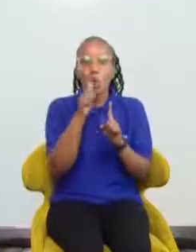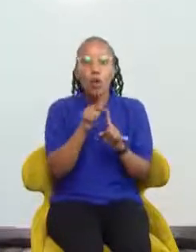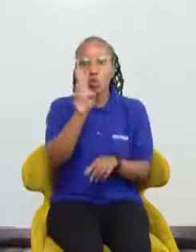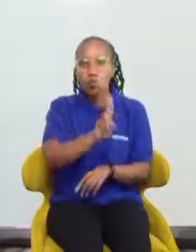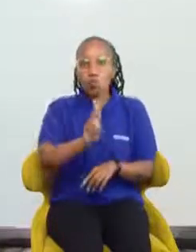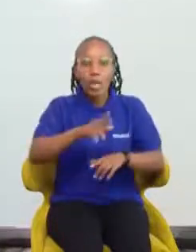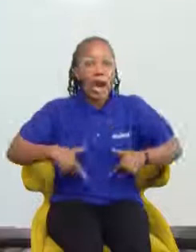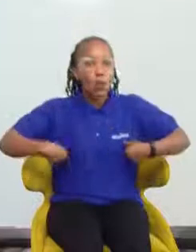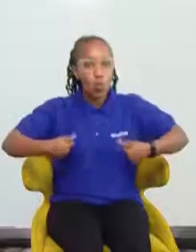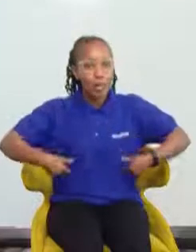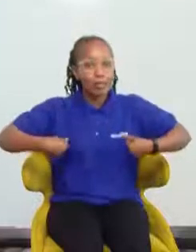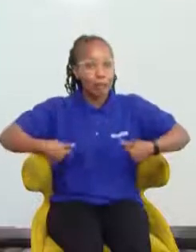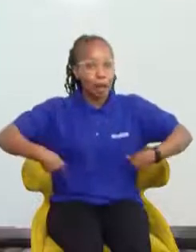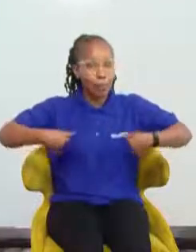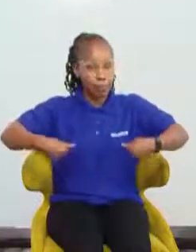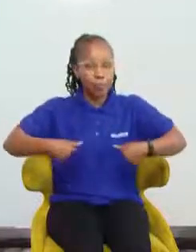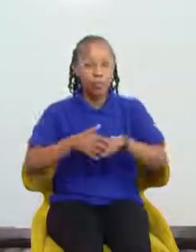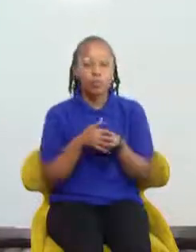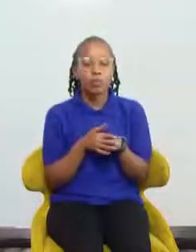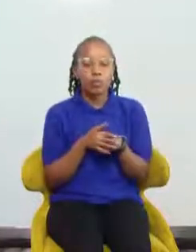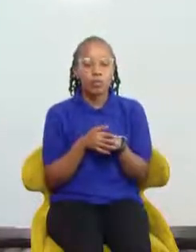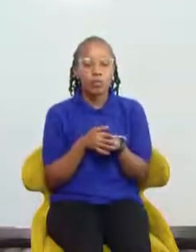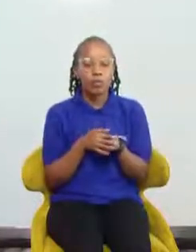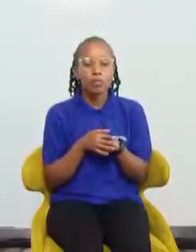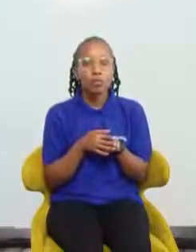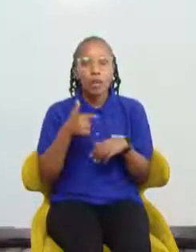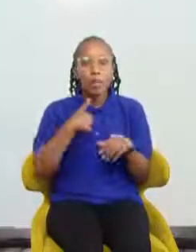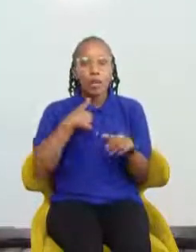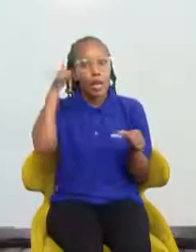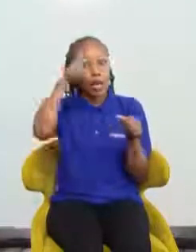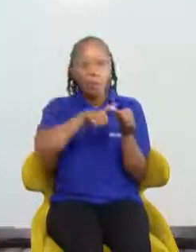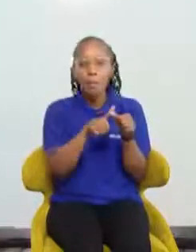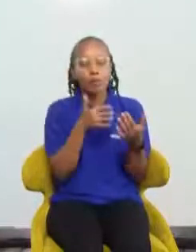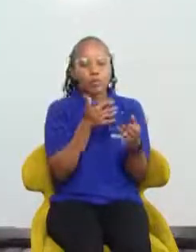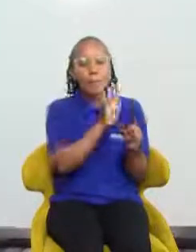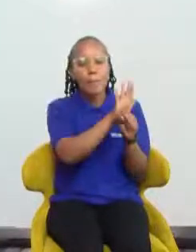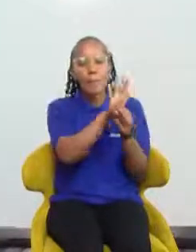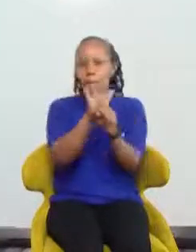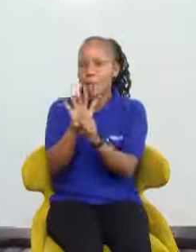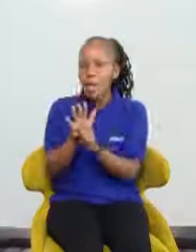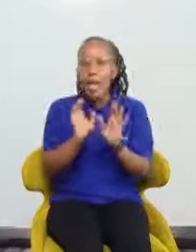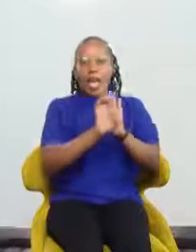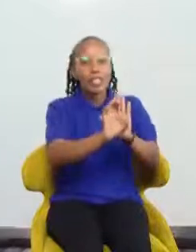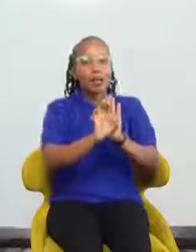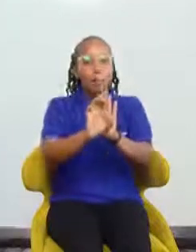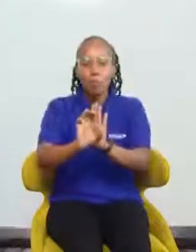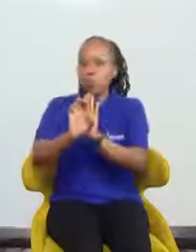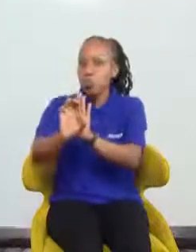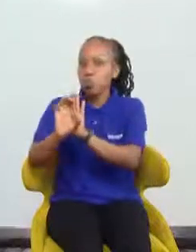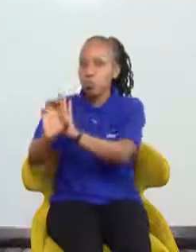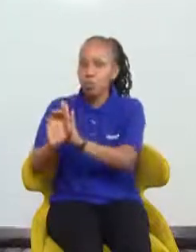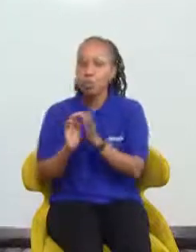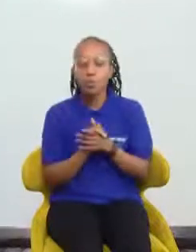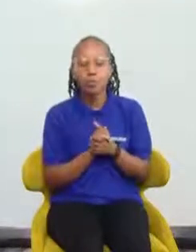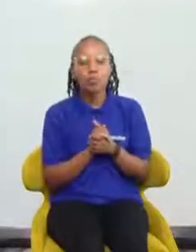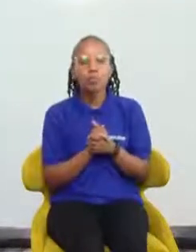wheelchair, especially. I can remember there was this instance, so many instances actually, where